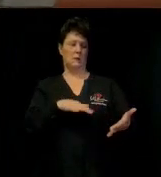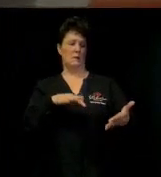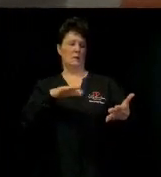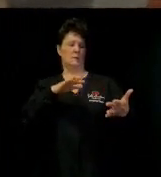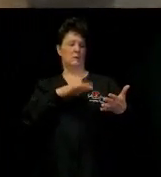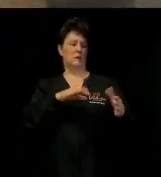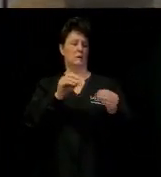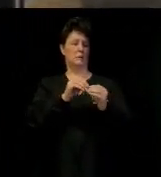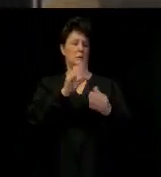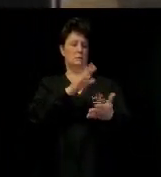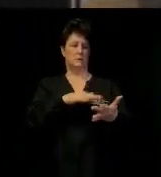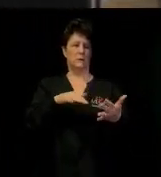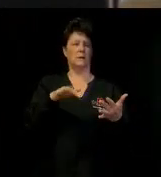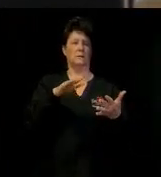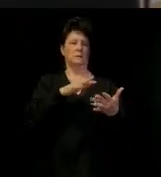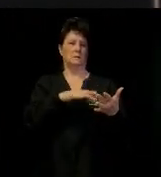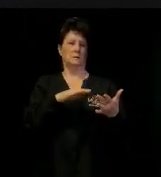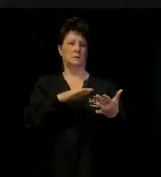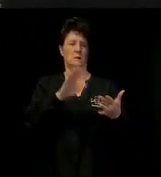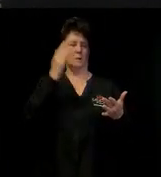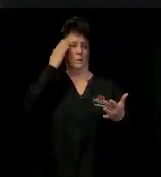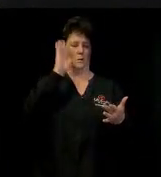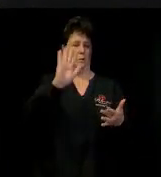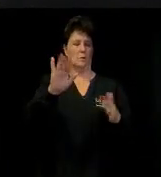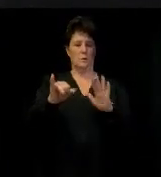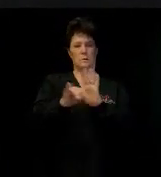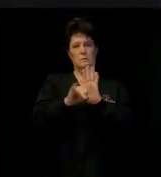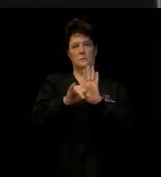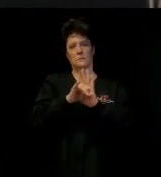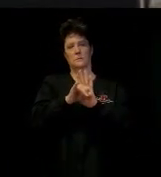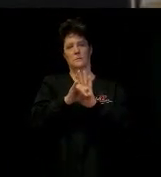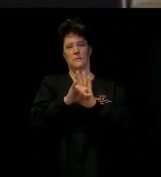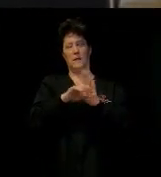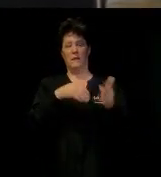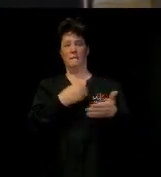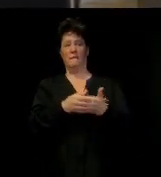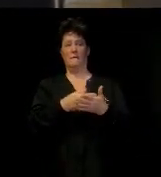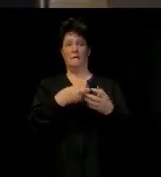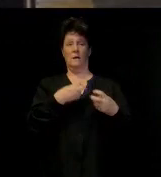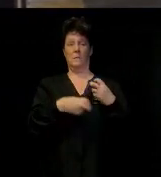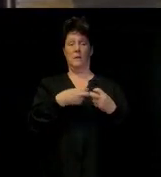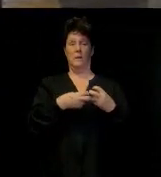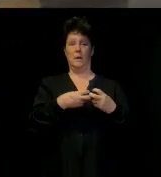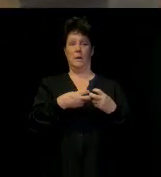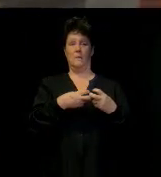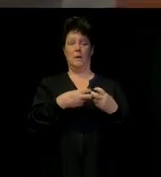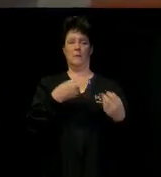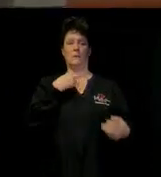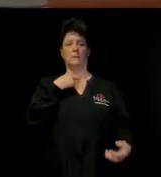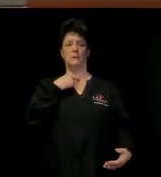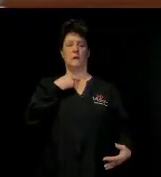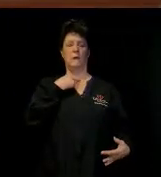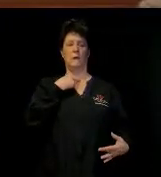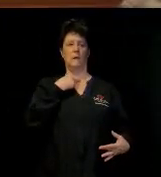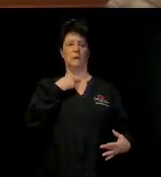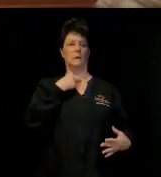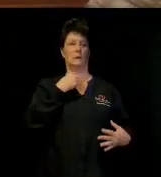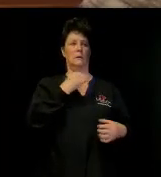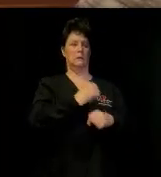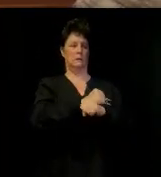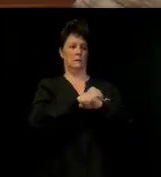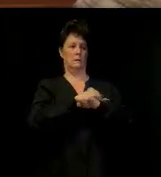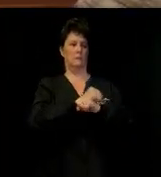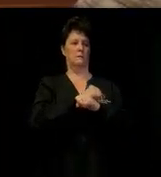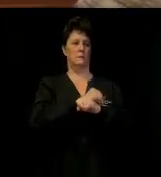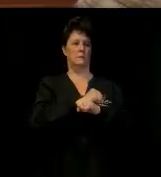week getting in your word and knowing who you are, that financial problem may have got you last time, but it ain't getting you this time. That concern